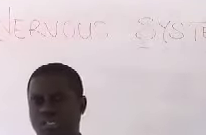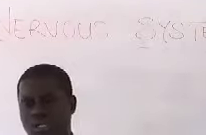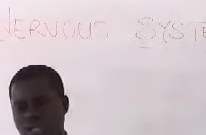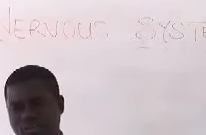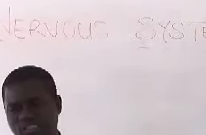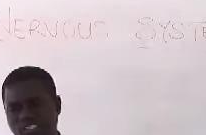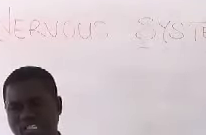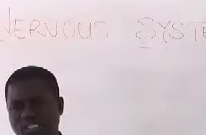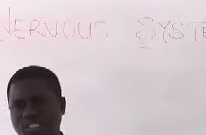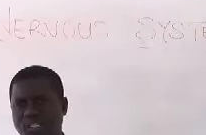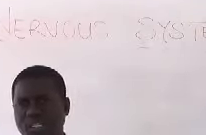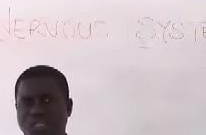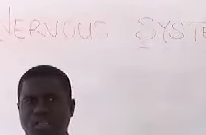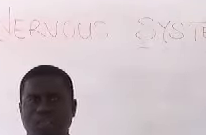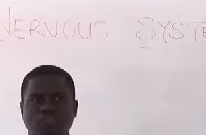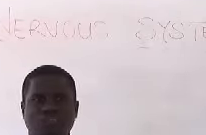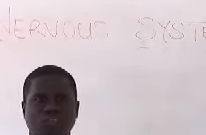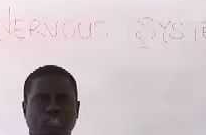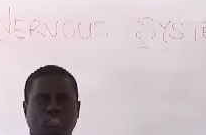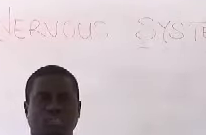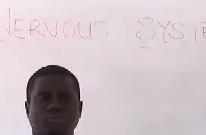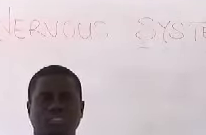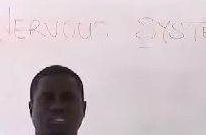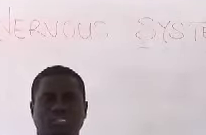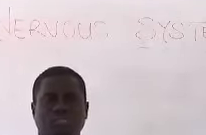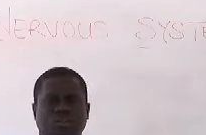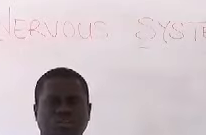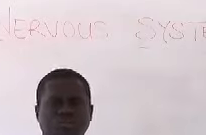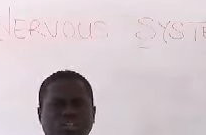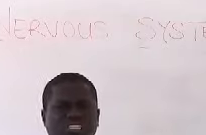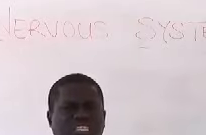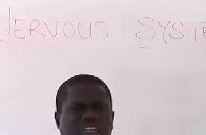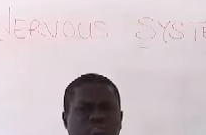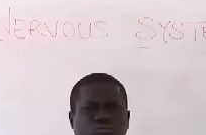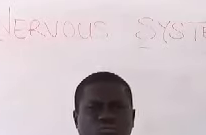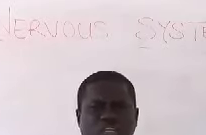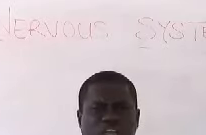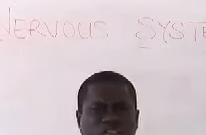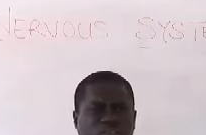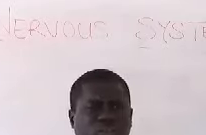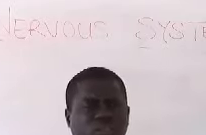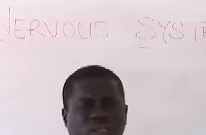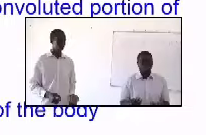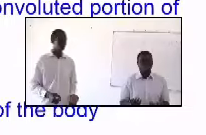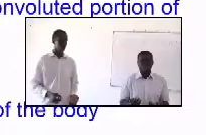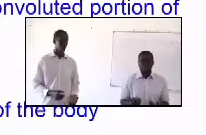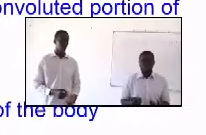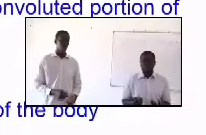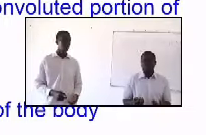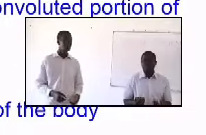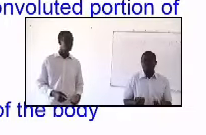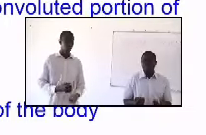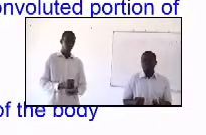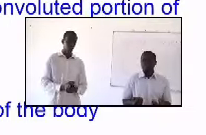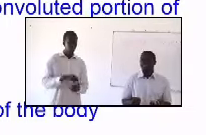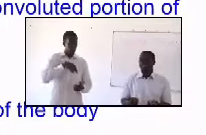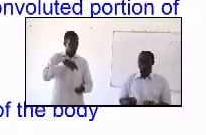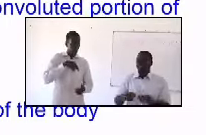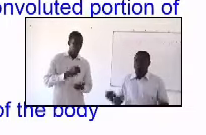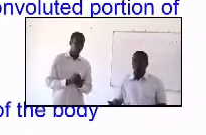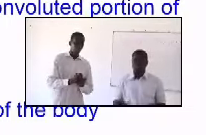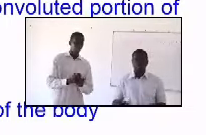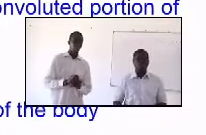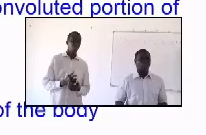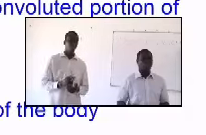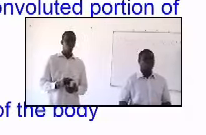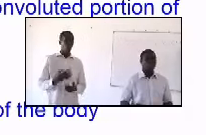muscle actions in involuntary response. Like for instance, involuntary, that means that you don't decide to